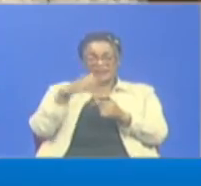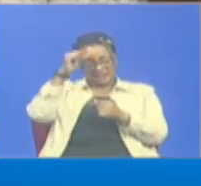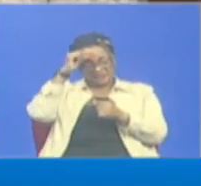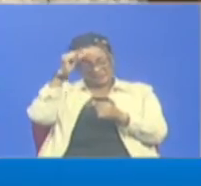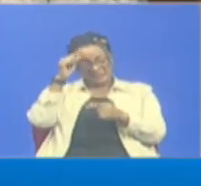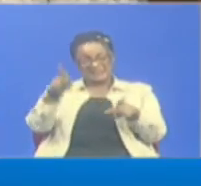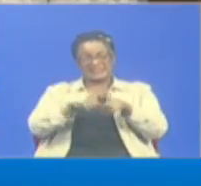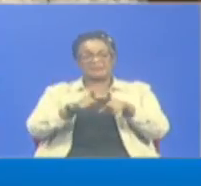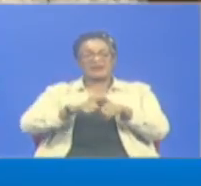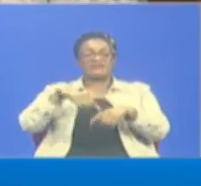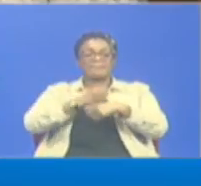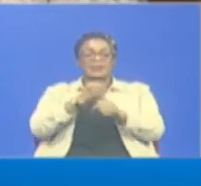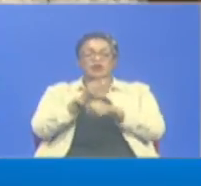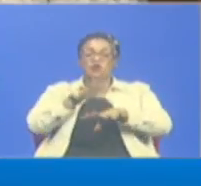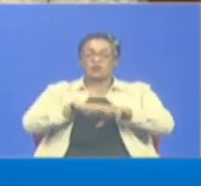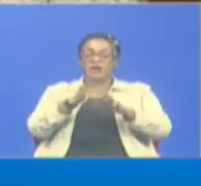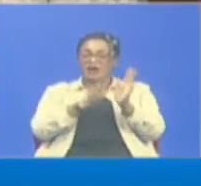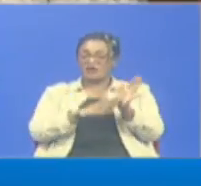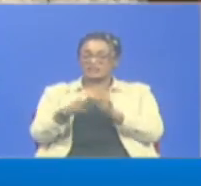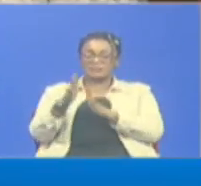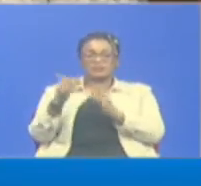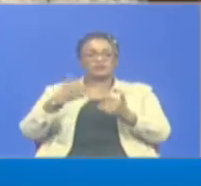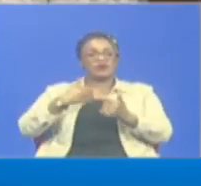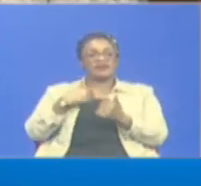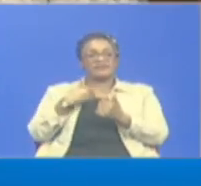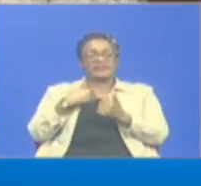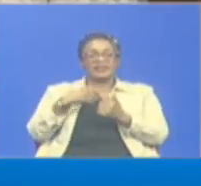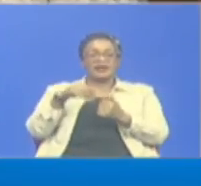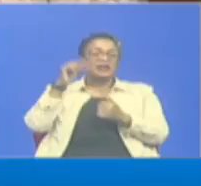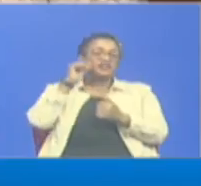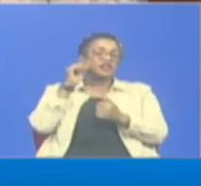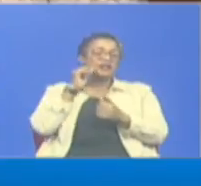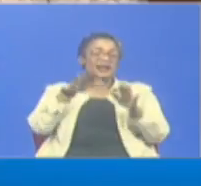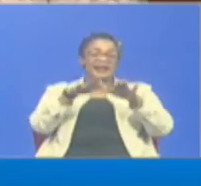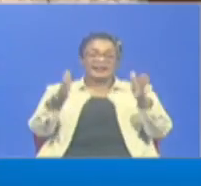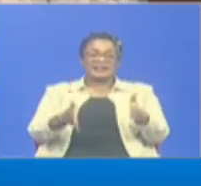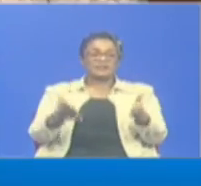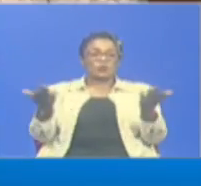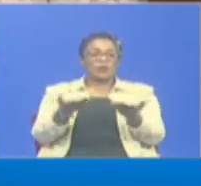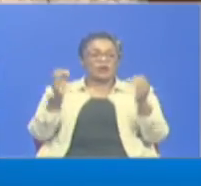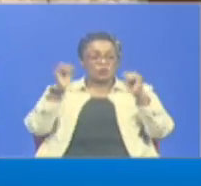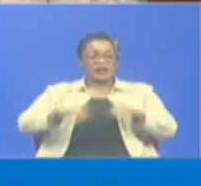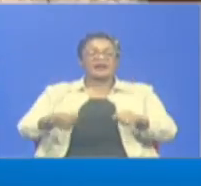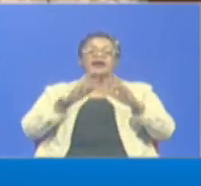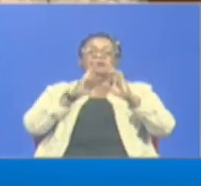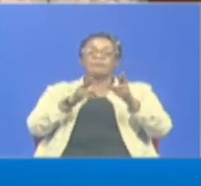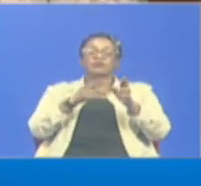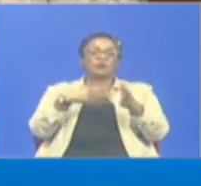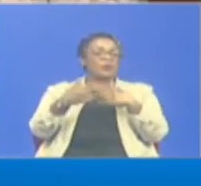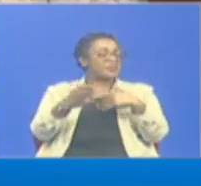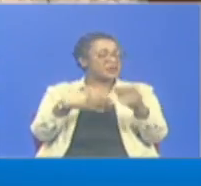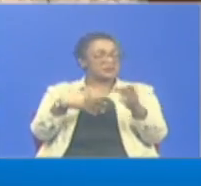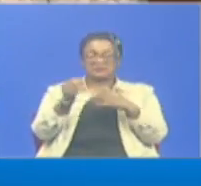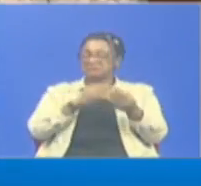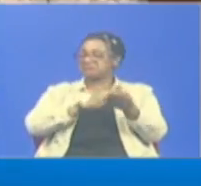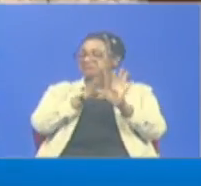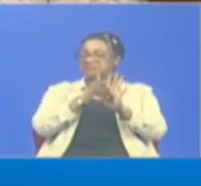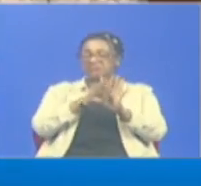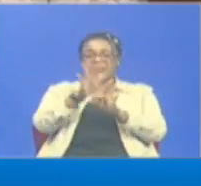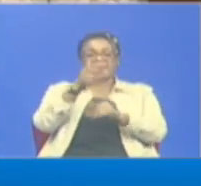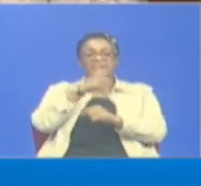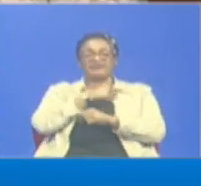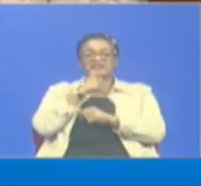the government has already made good arrangement to have gender desk where people can report without really intruding into their